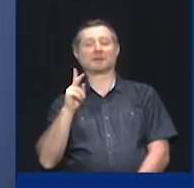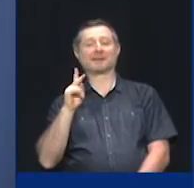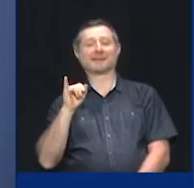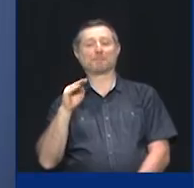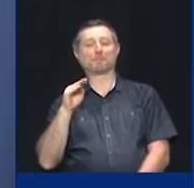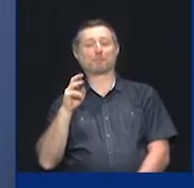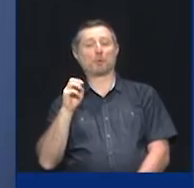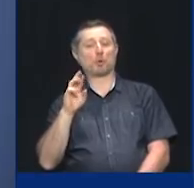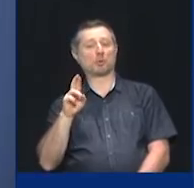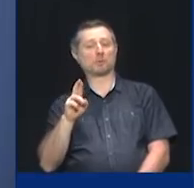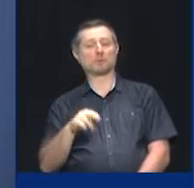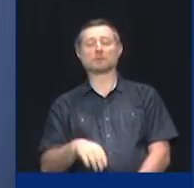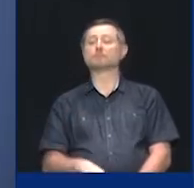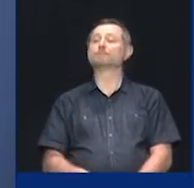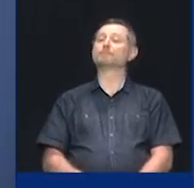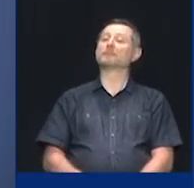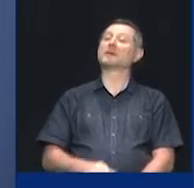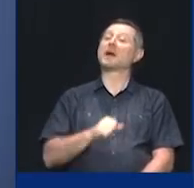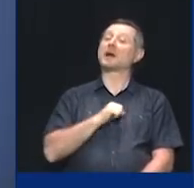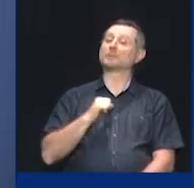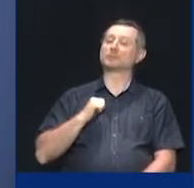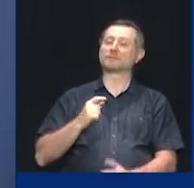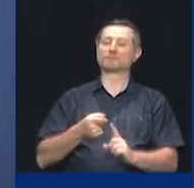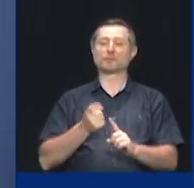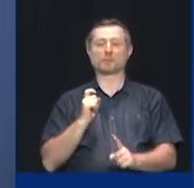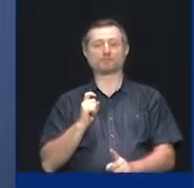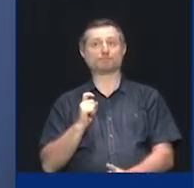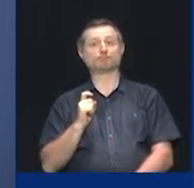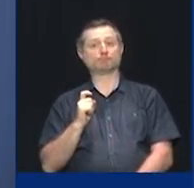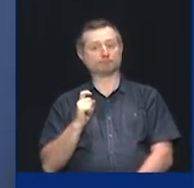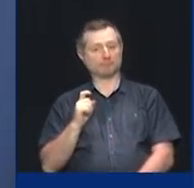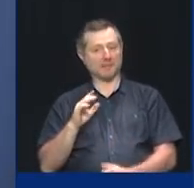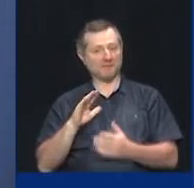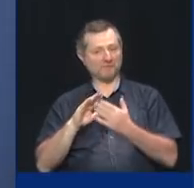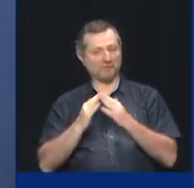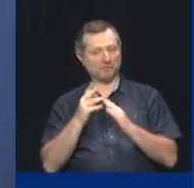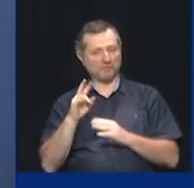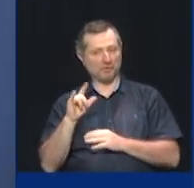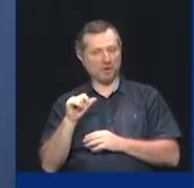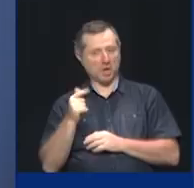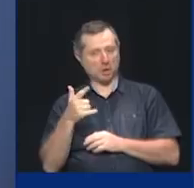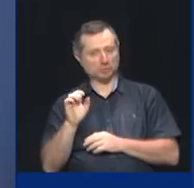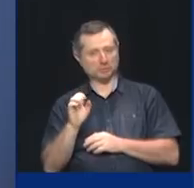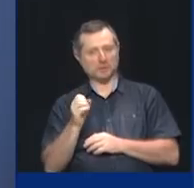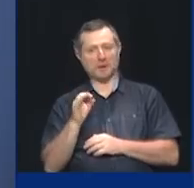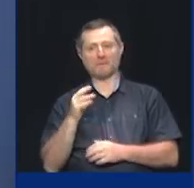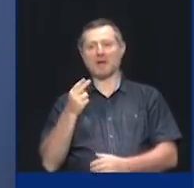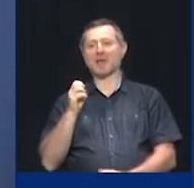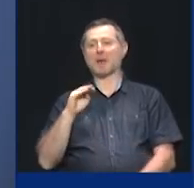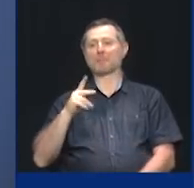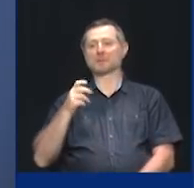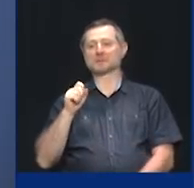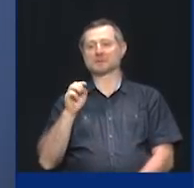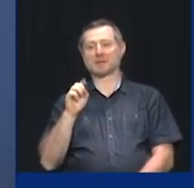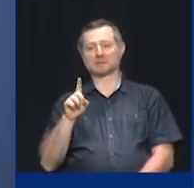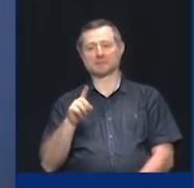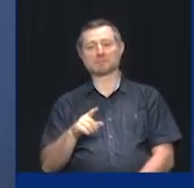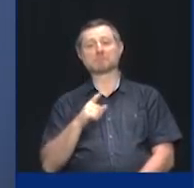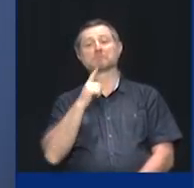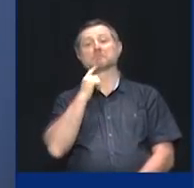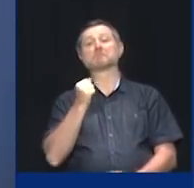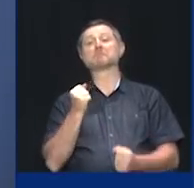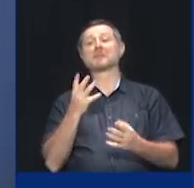Waylon Hobbs from the Village of Hempstead, and we have several advocates here. We have Mark Marial,